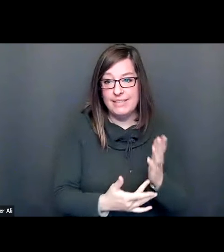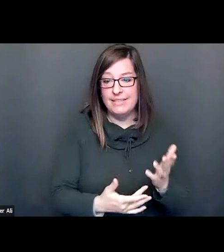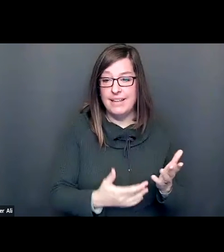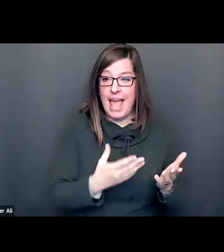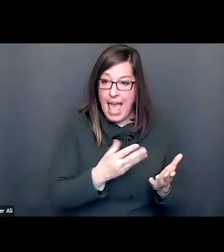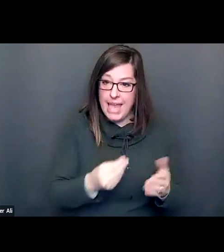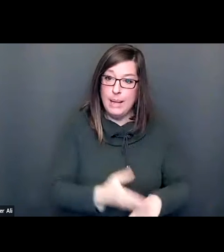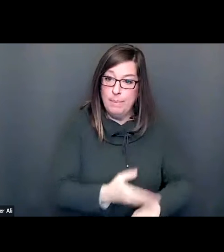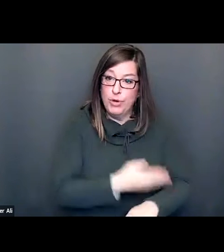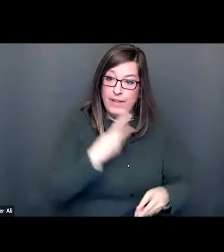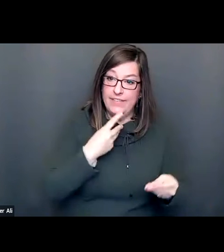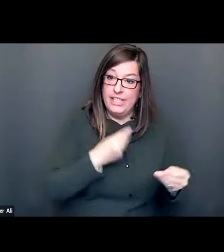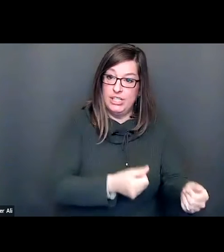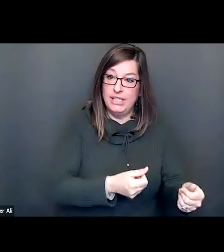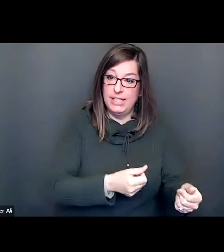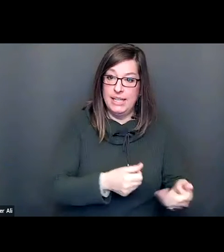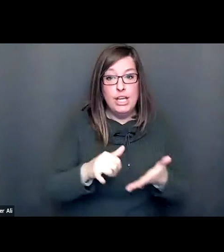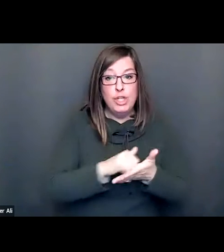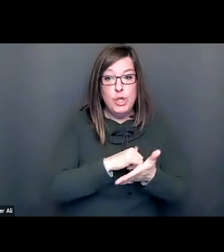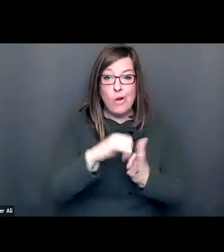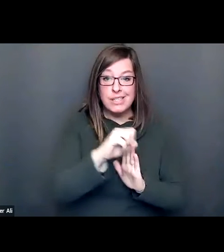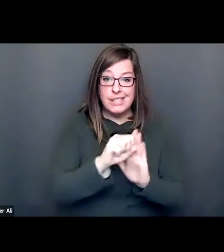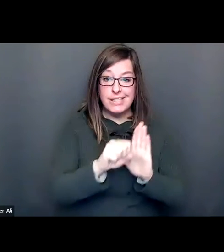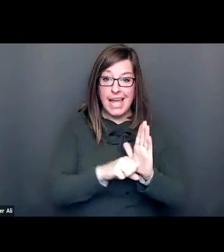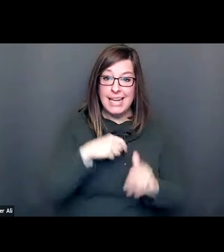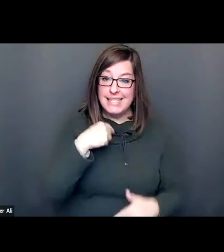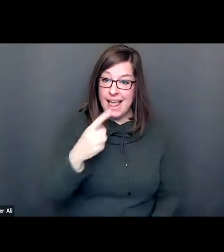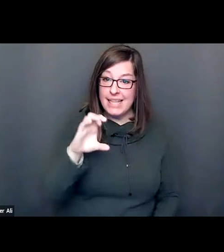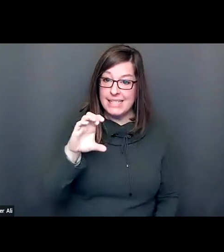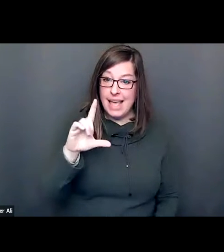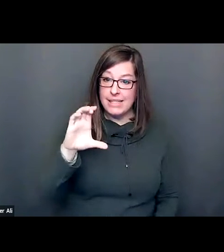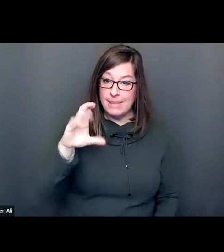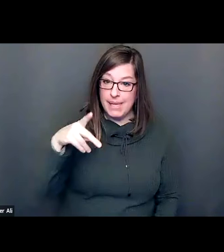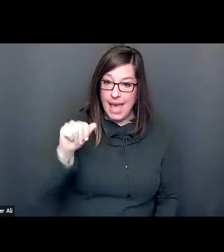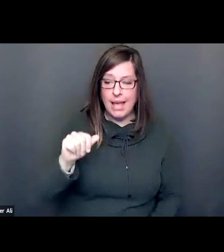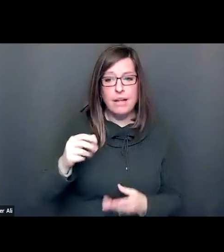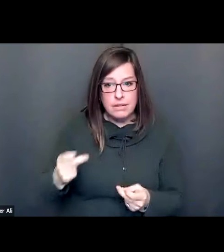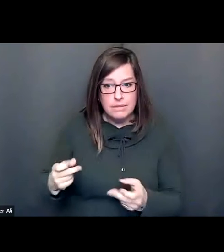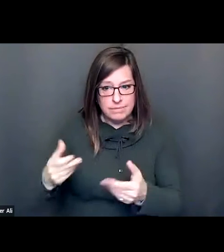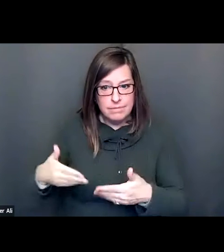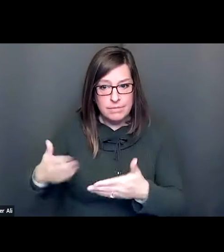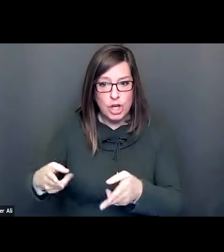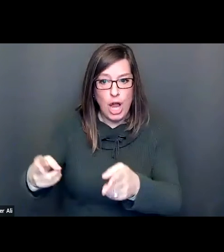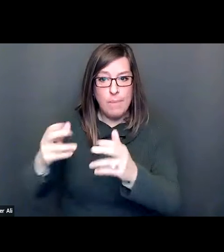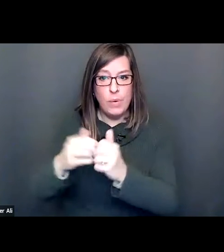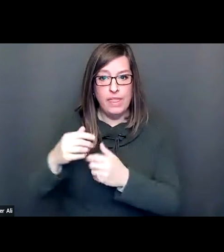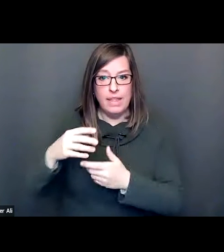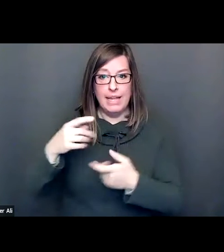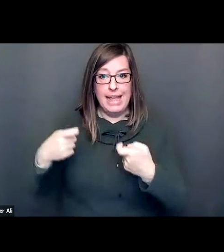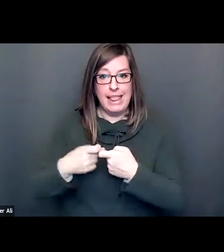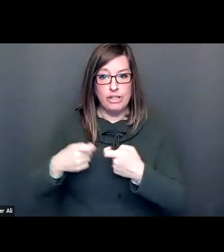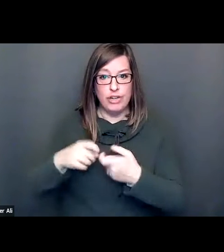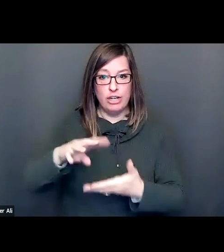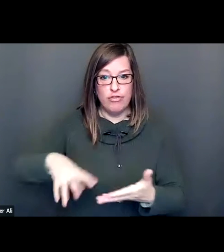state is basically saying through the CLCPA, let's go faster with the electric grid, because that's really, in